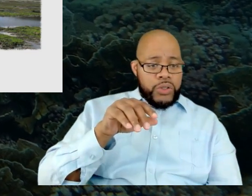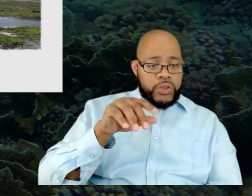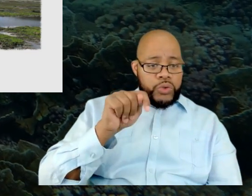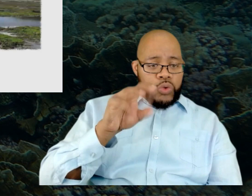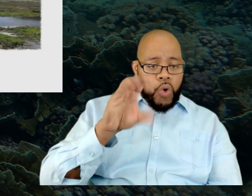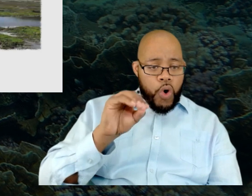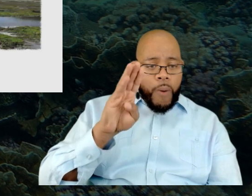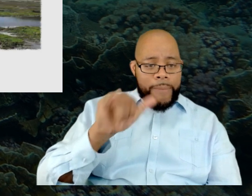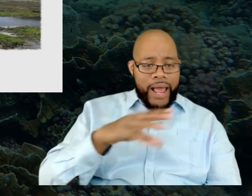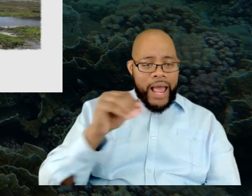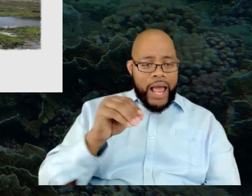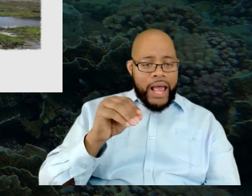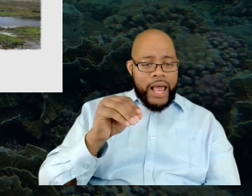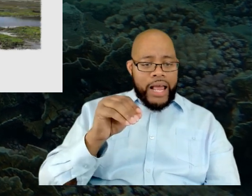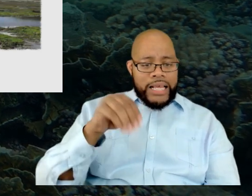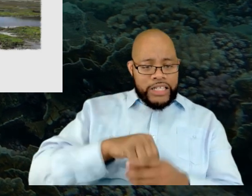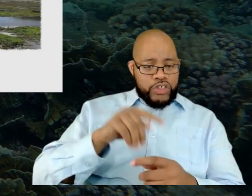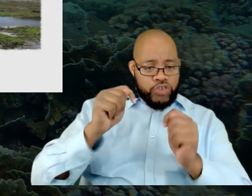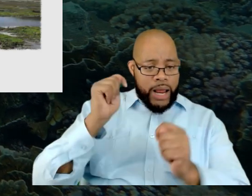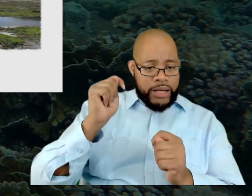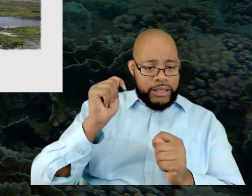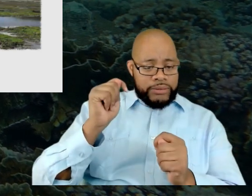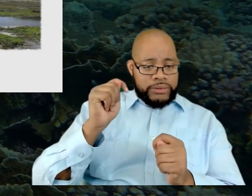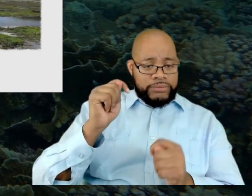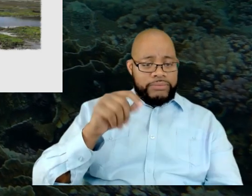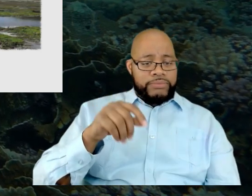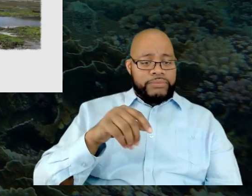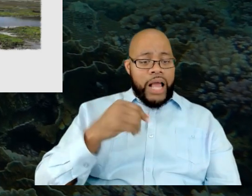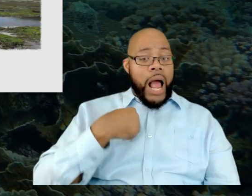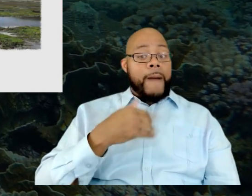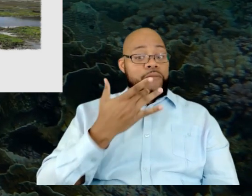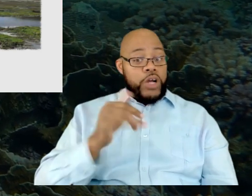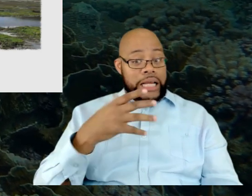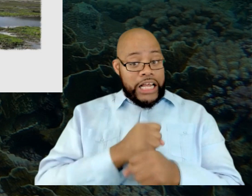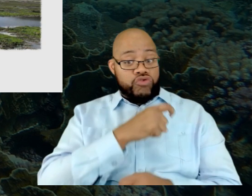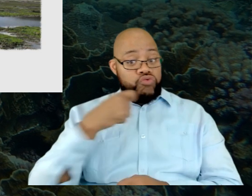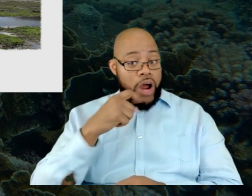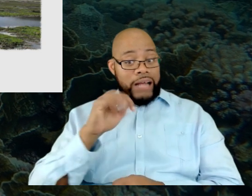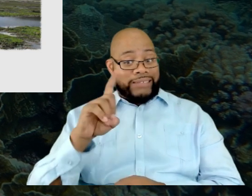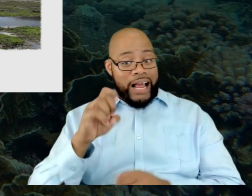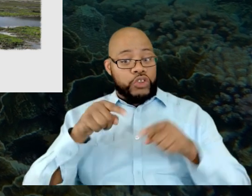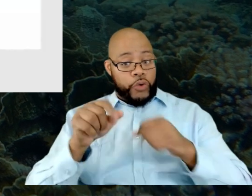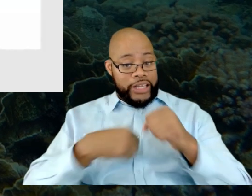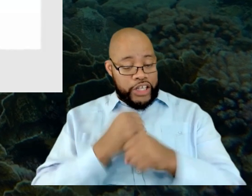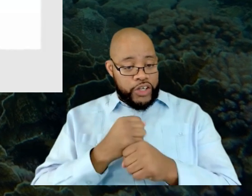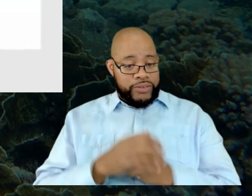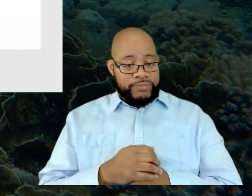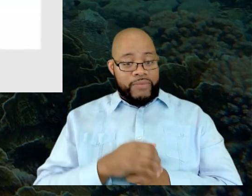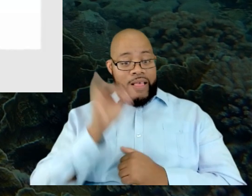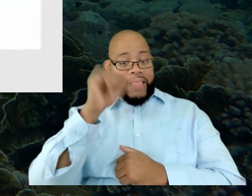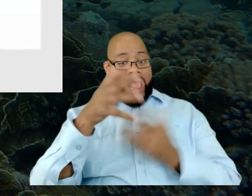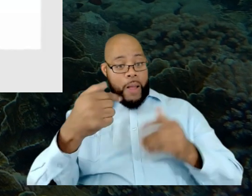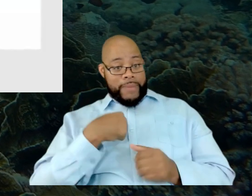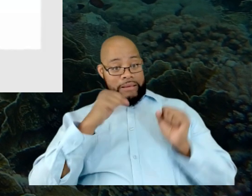Trinidad. I am fortunate to get dry tides in certain parts of the year. This